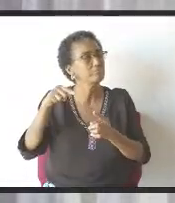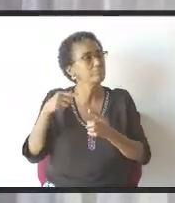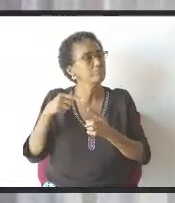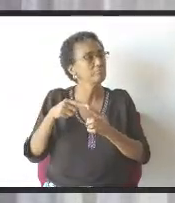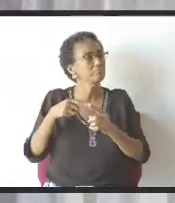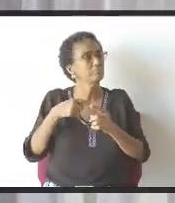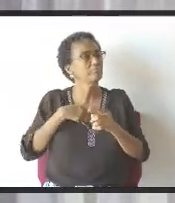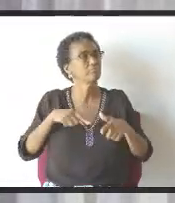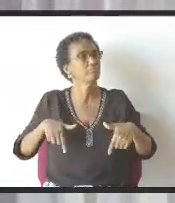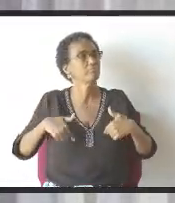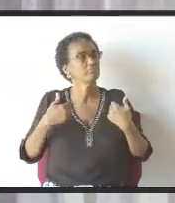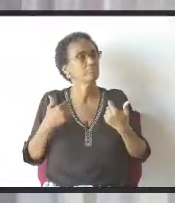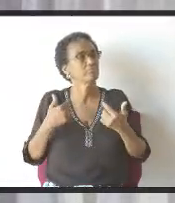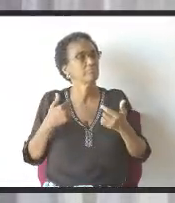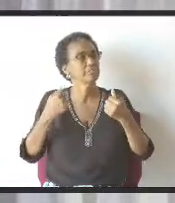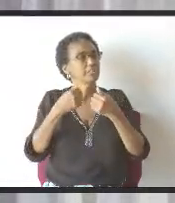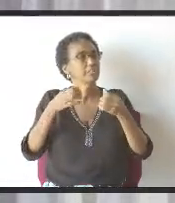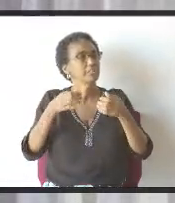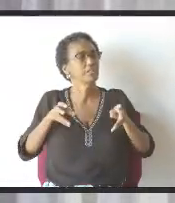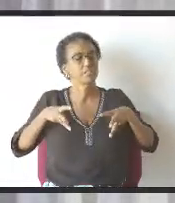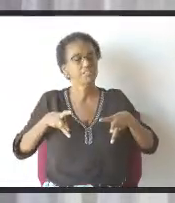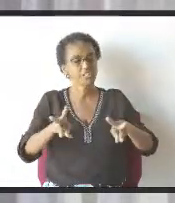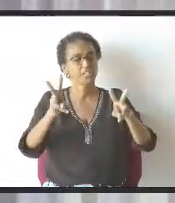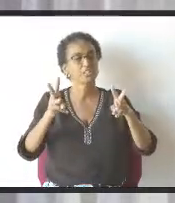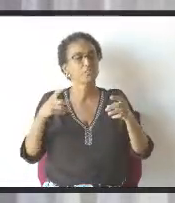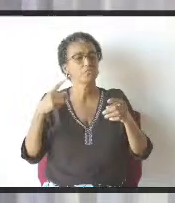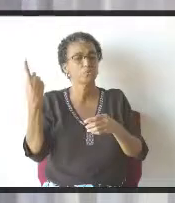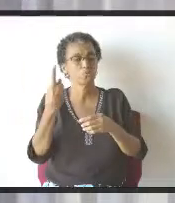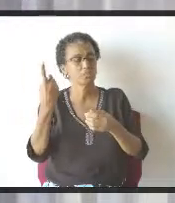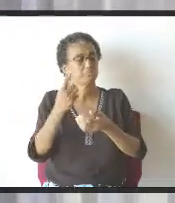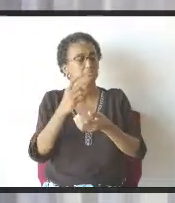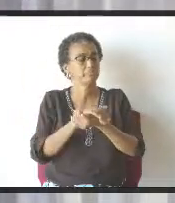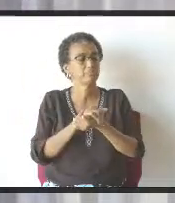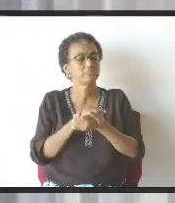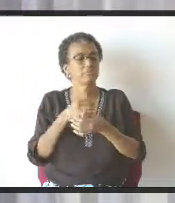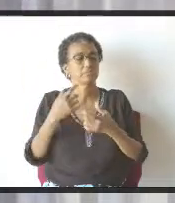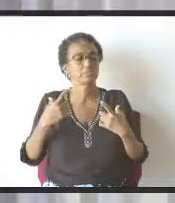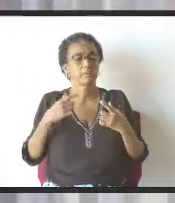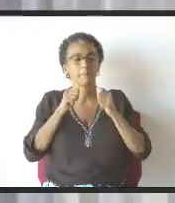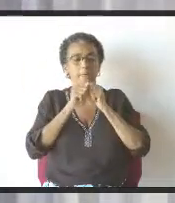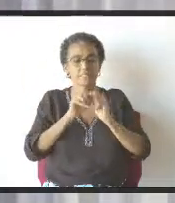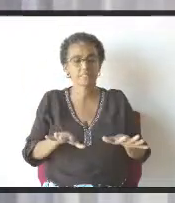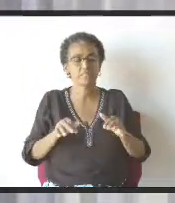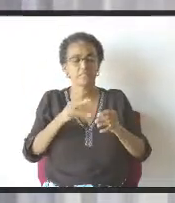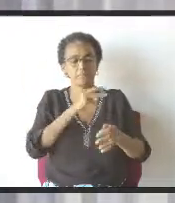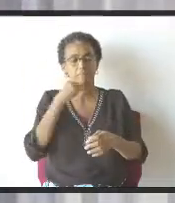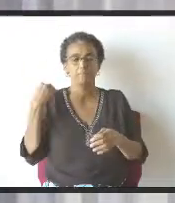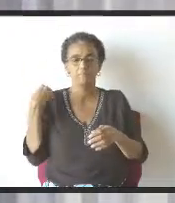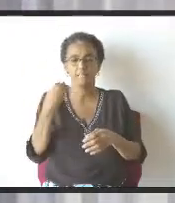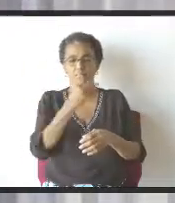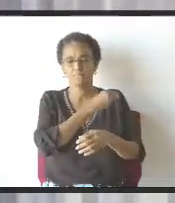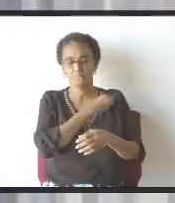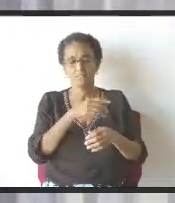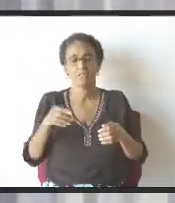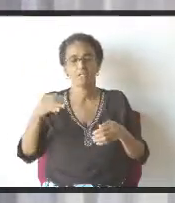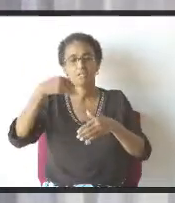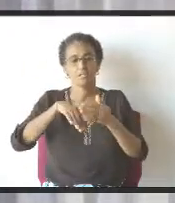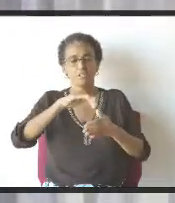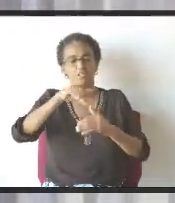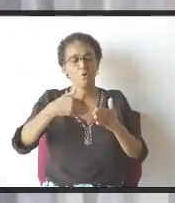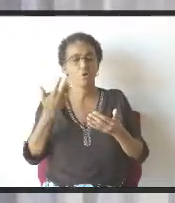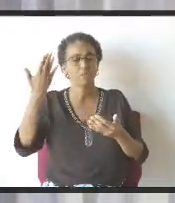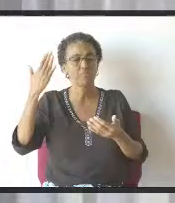might thy channel be. We sing the song, Channels Only, Blessed Master, but with all thy wondrous